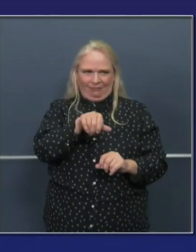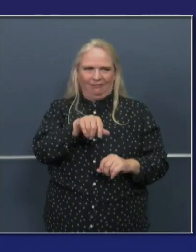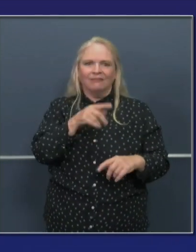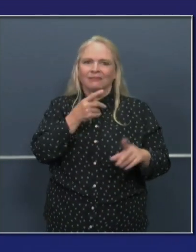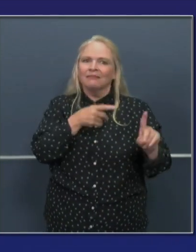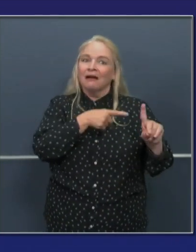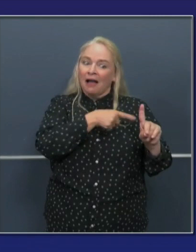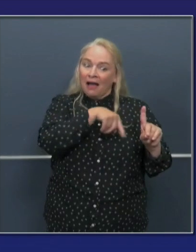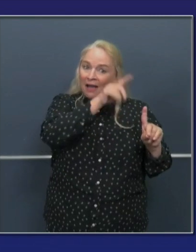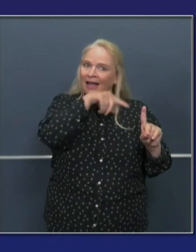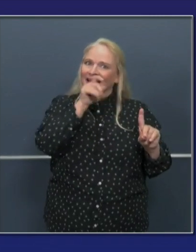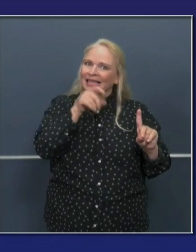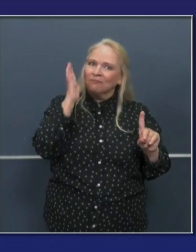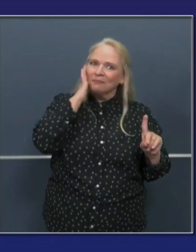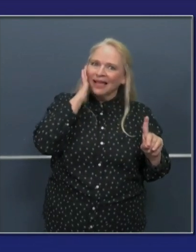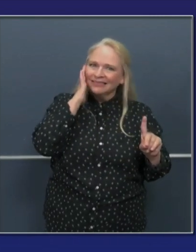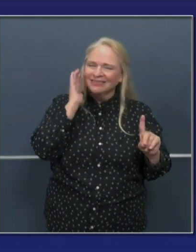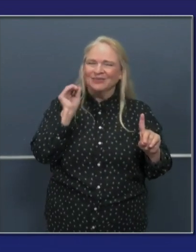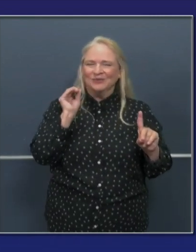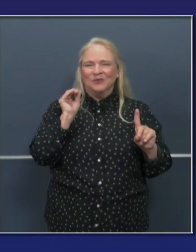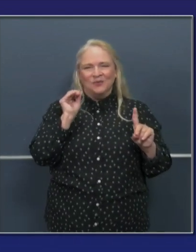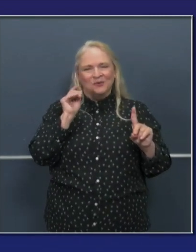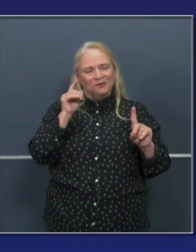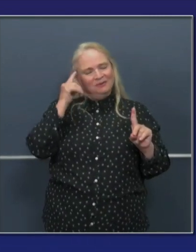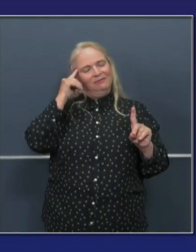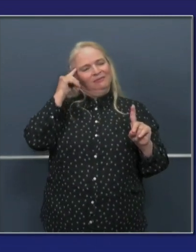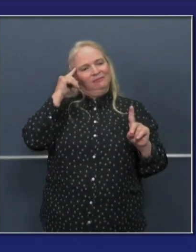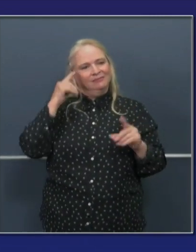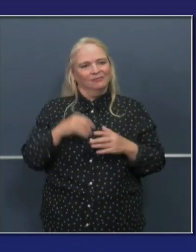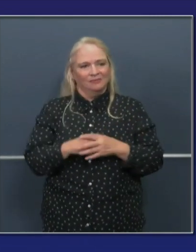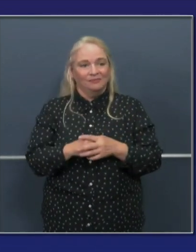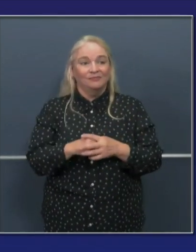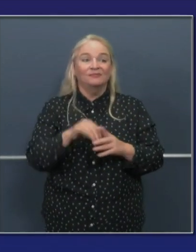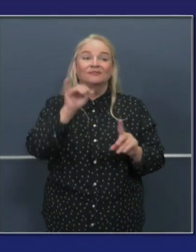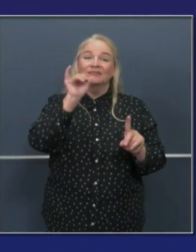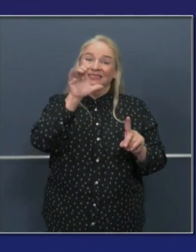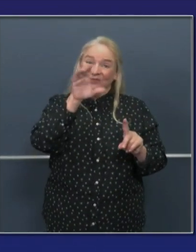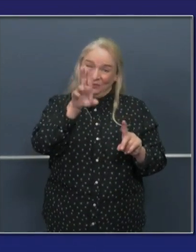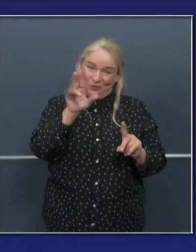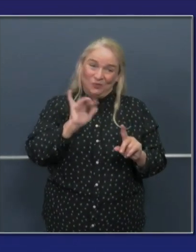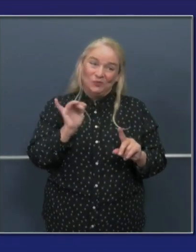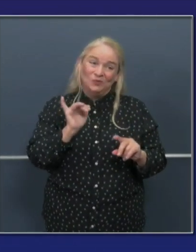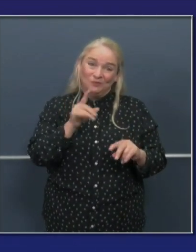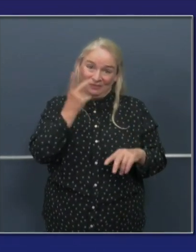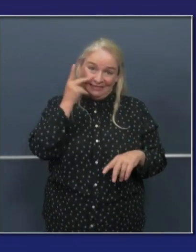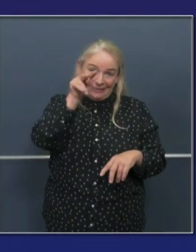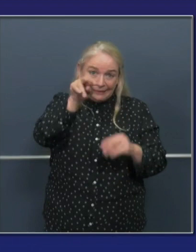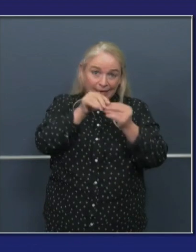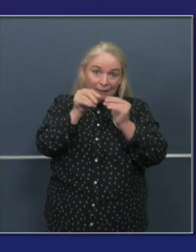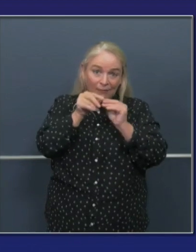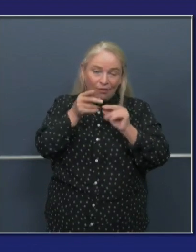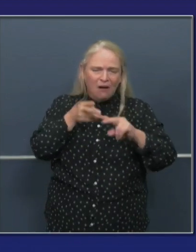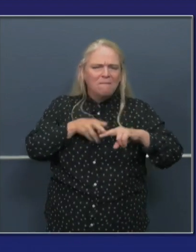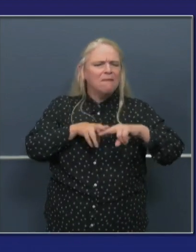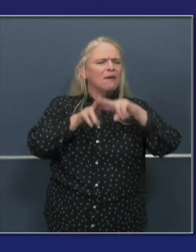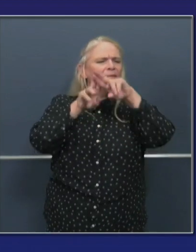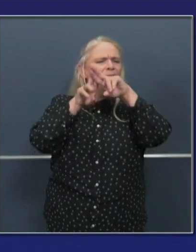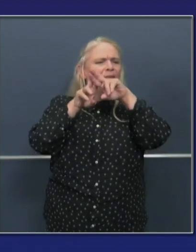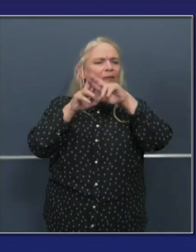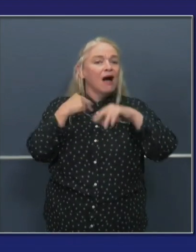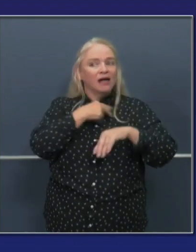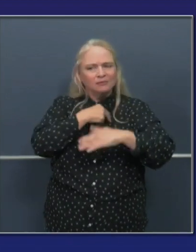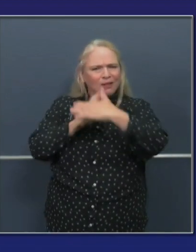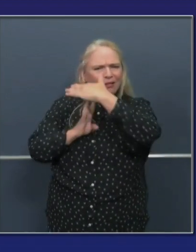COVID positive. ICU admissions, again, you see the hospital rates go up. You're going to see the ICU admissions likely